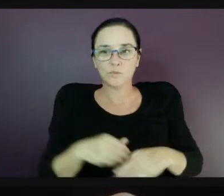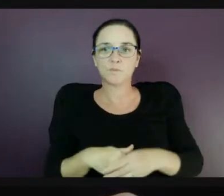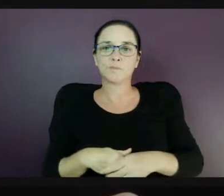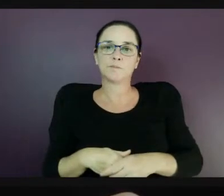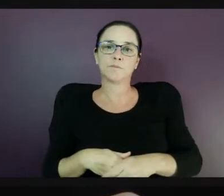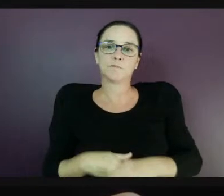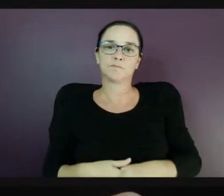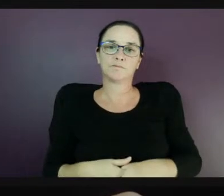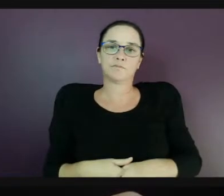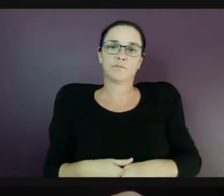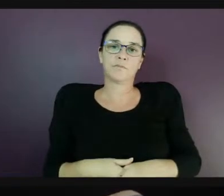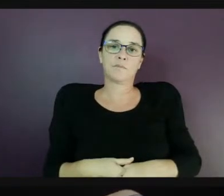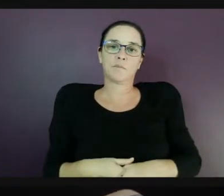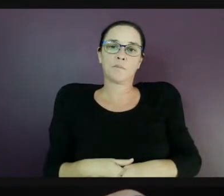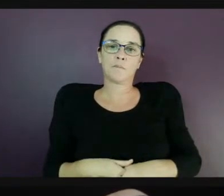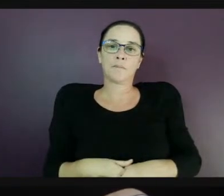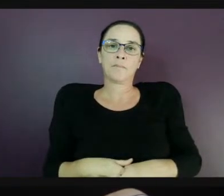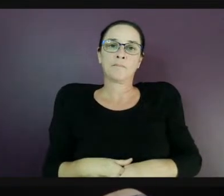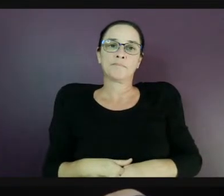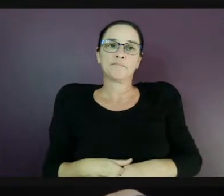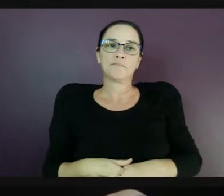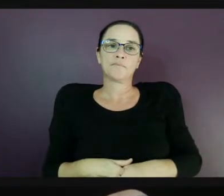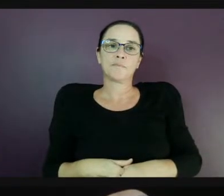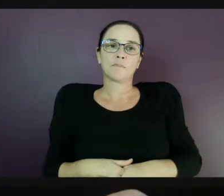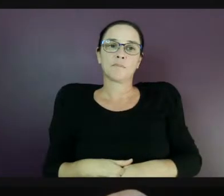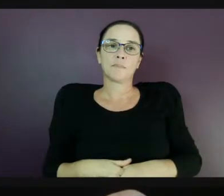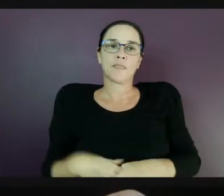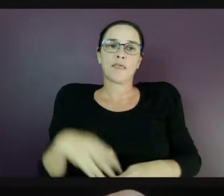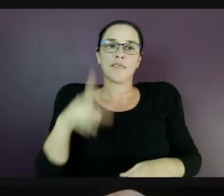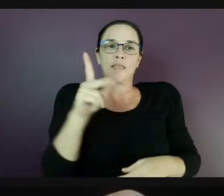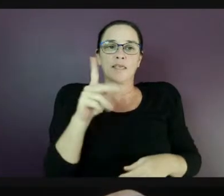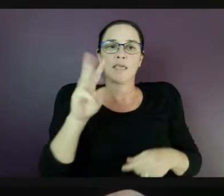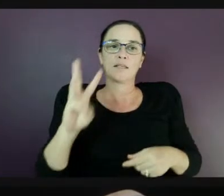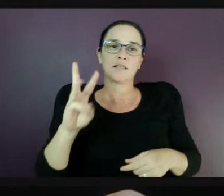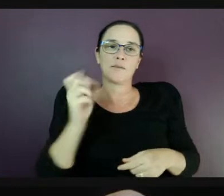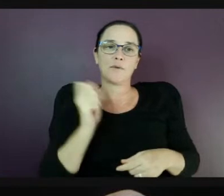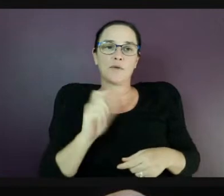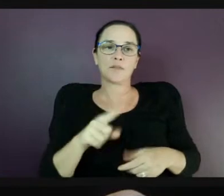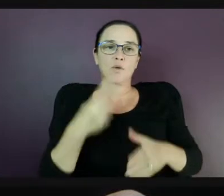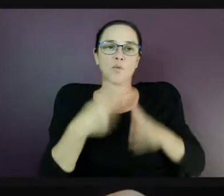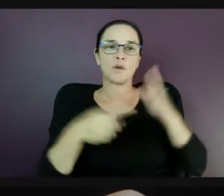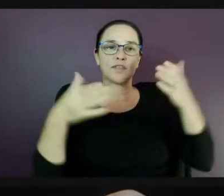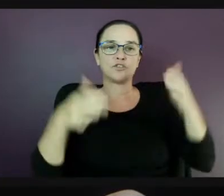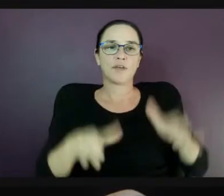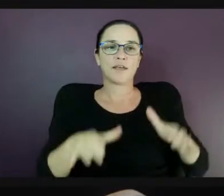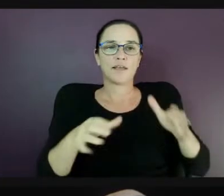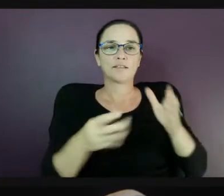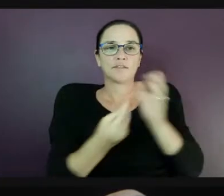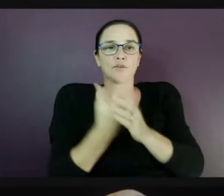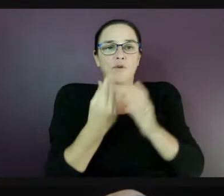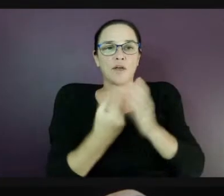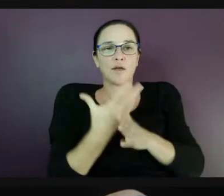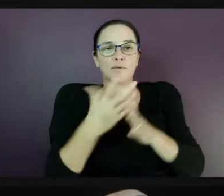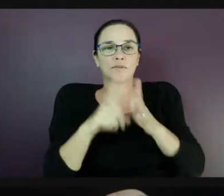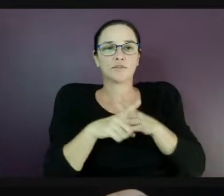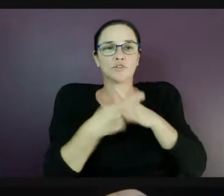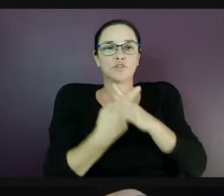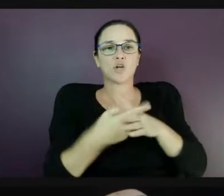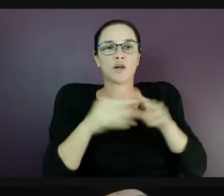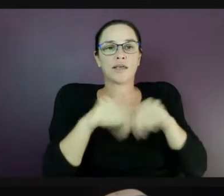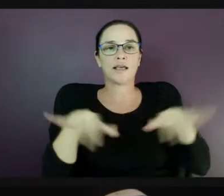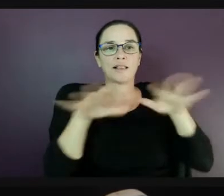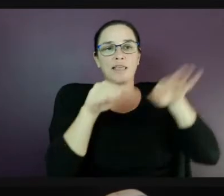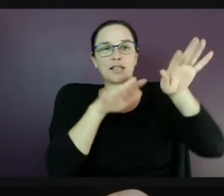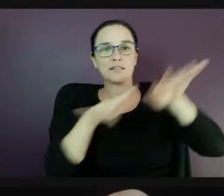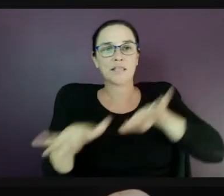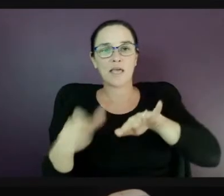question. All right, this one from KW asks, what are the chances of an eruption inducing landslide causing a tsunami, or